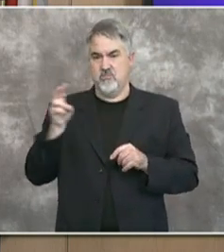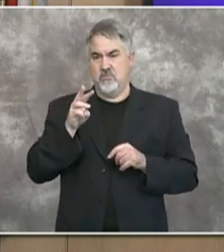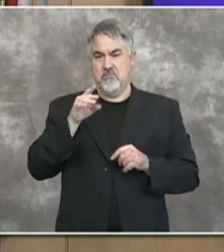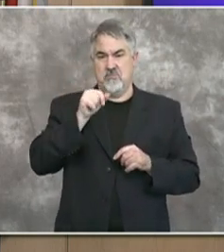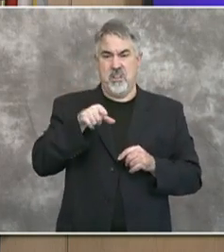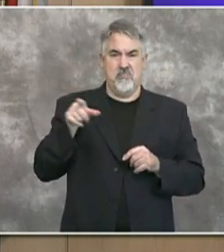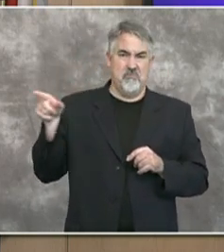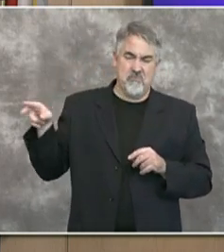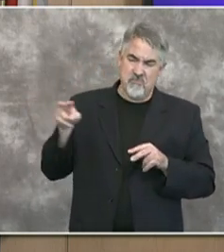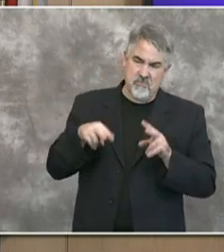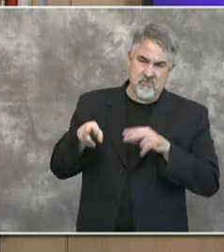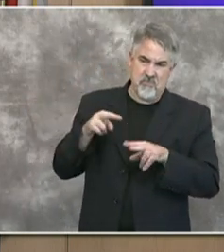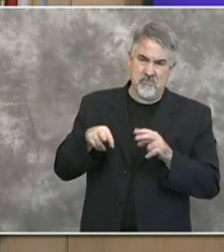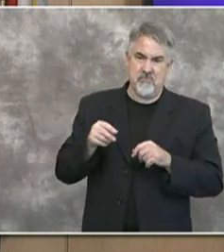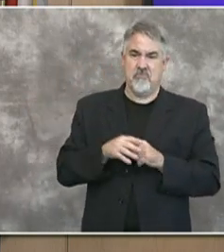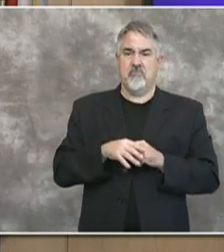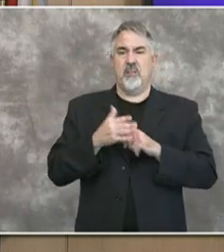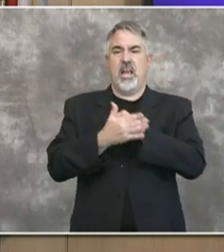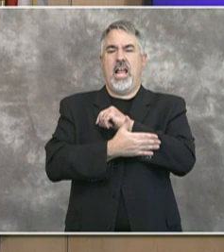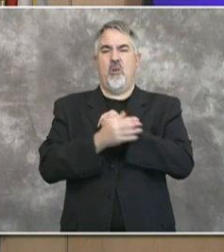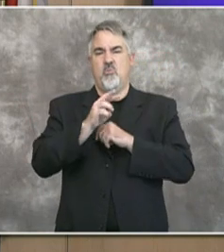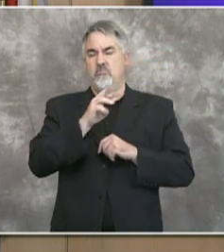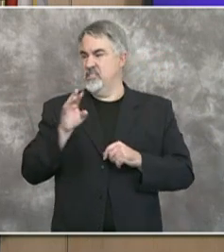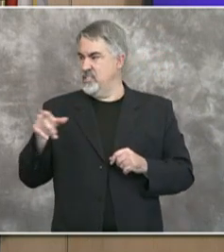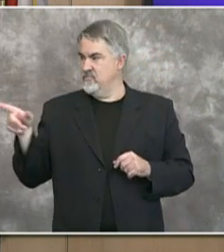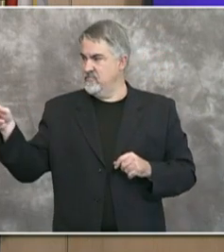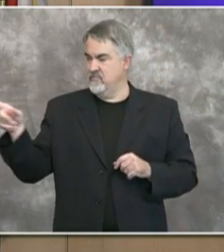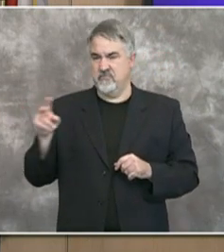county website at